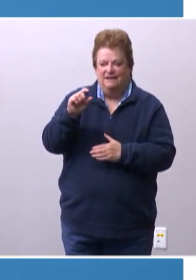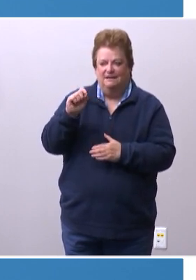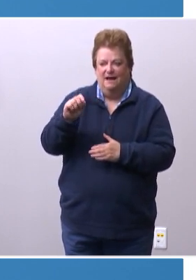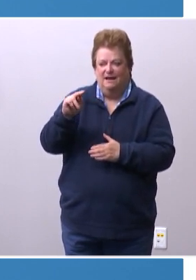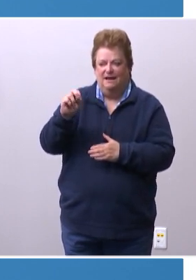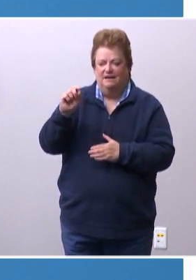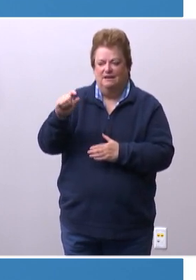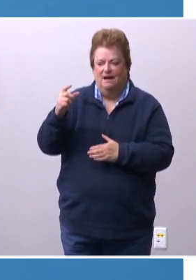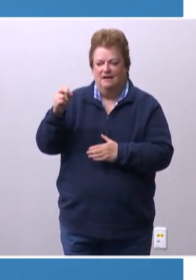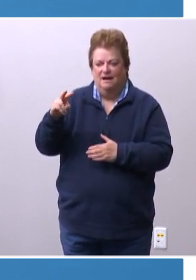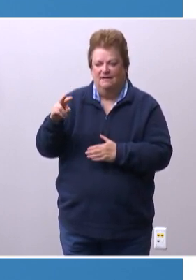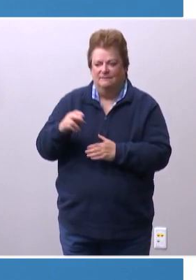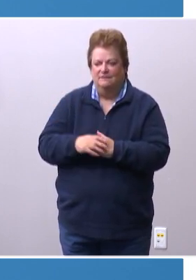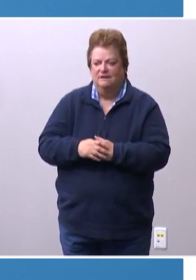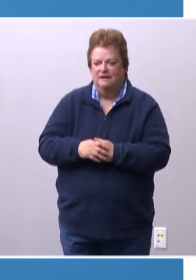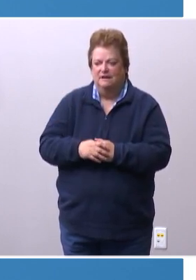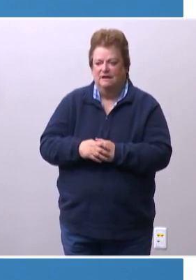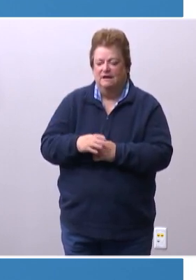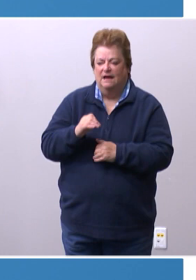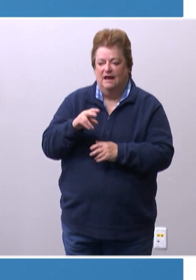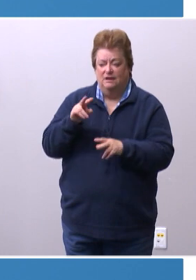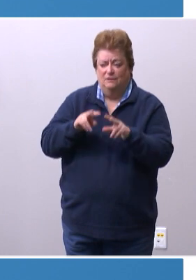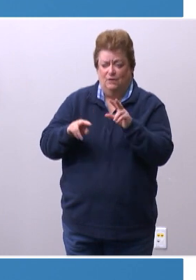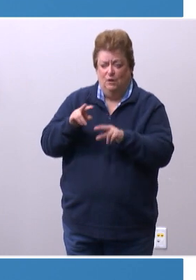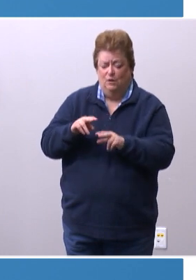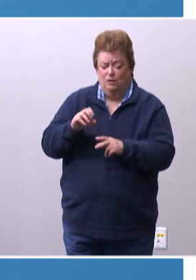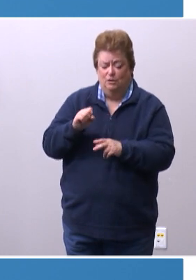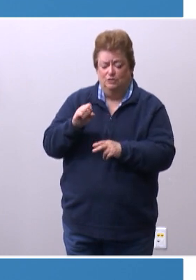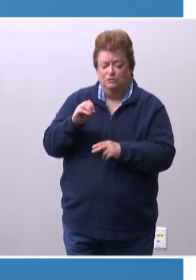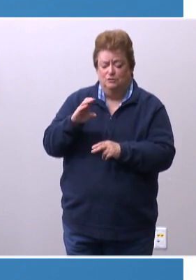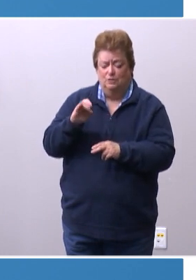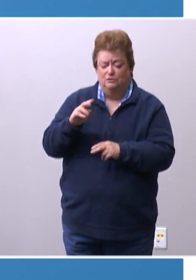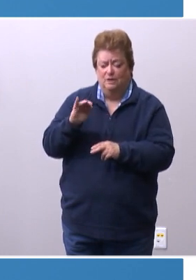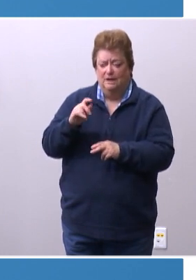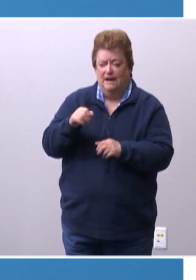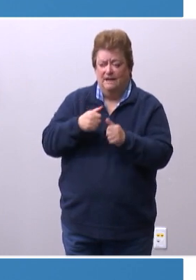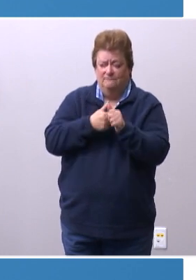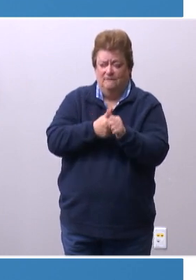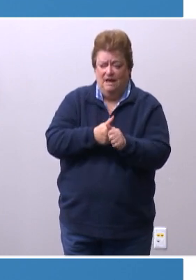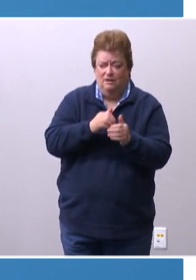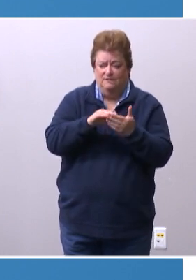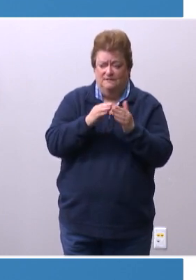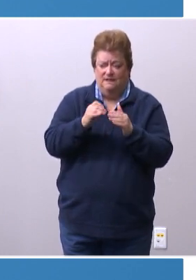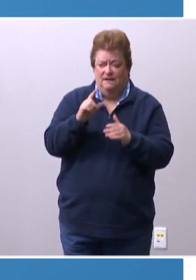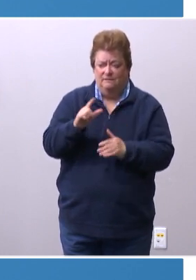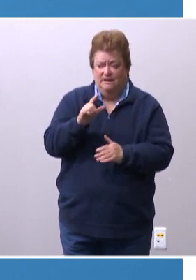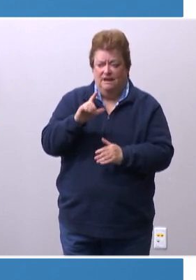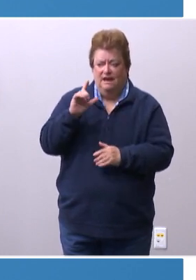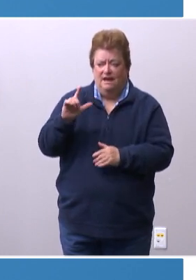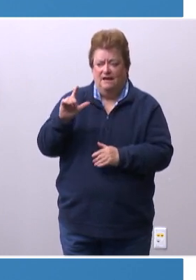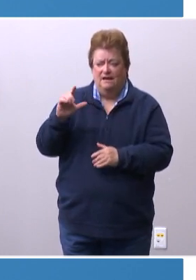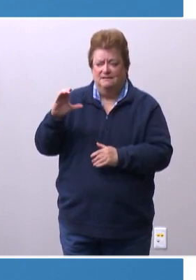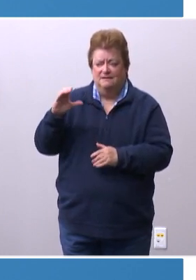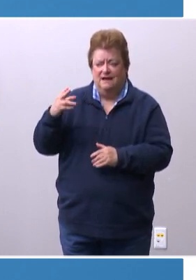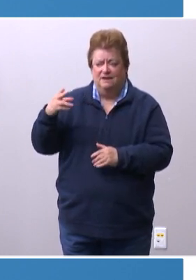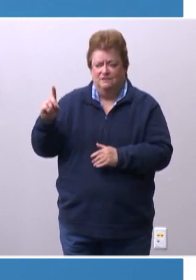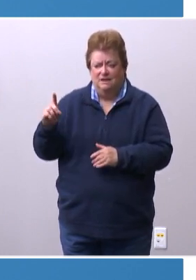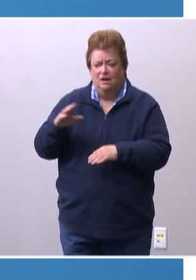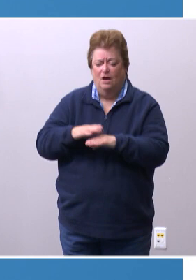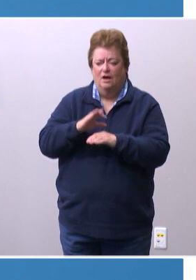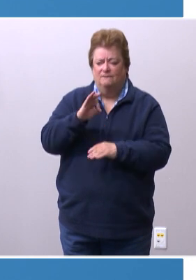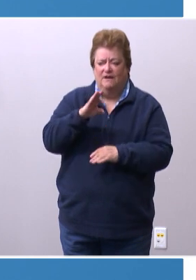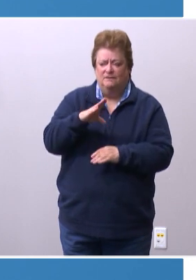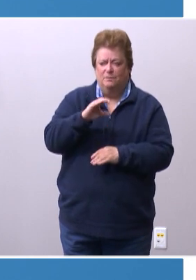news. And if you use social media, you can follow the City of Lincoln and Lincoln-Lancaster County Health Department on Twitter and